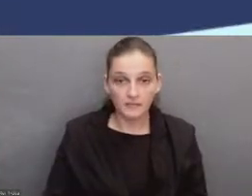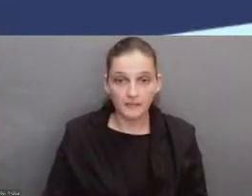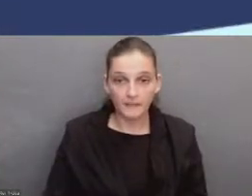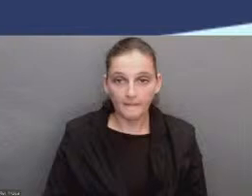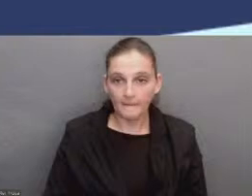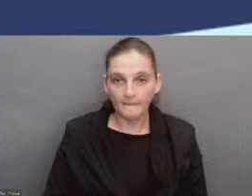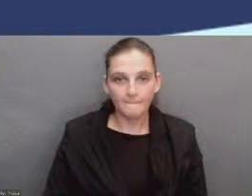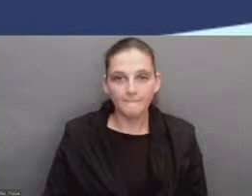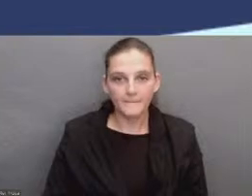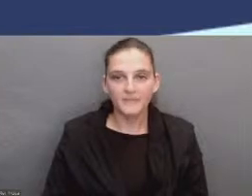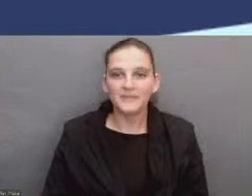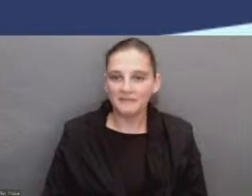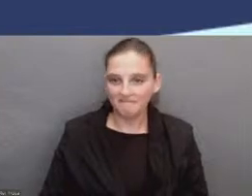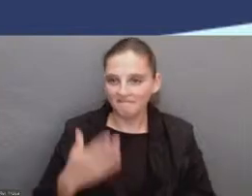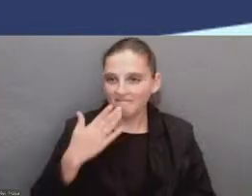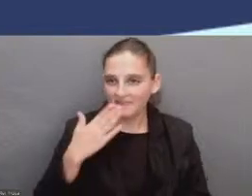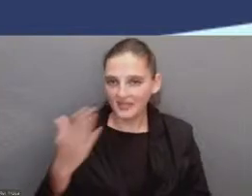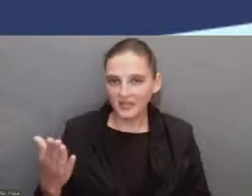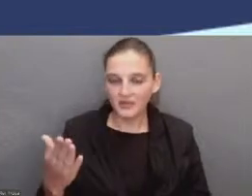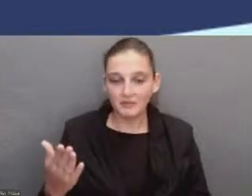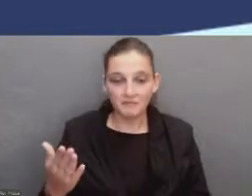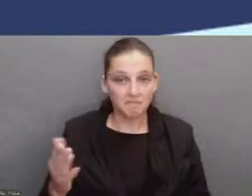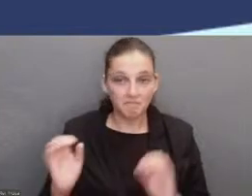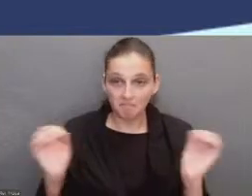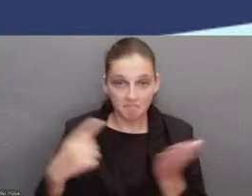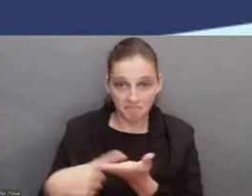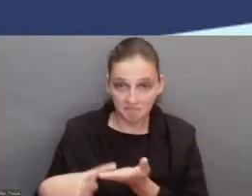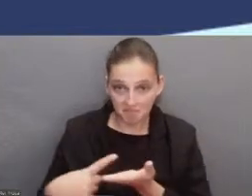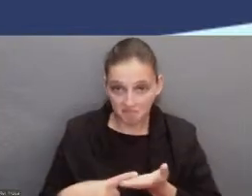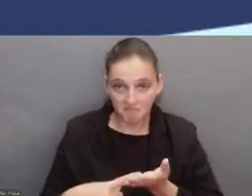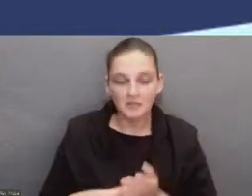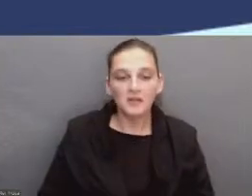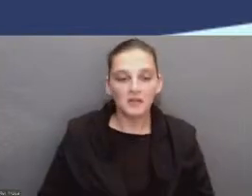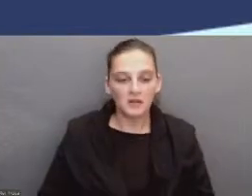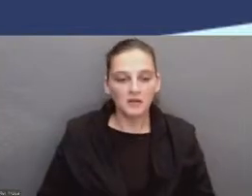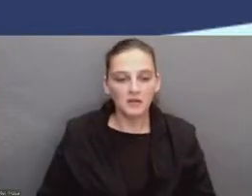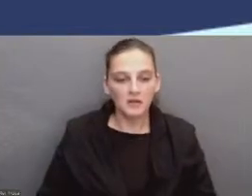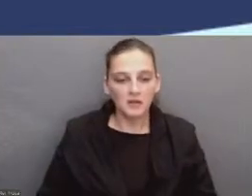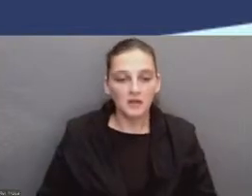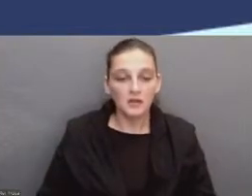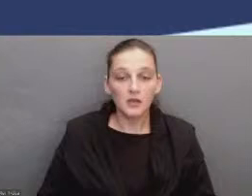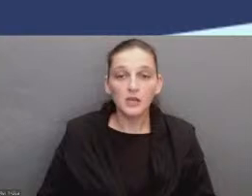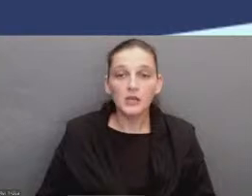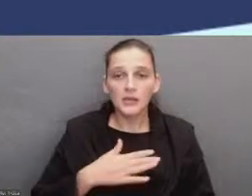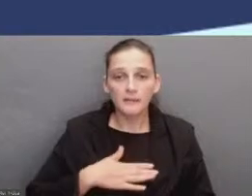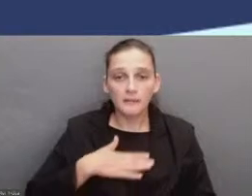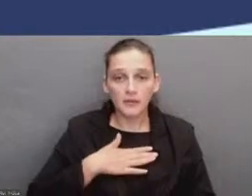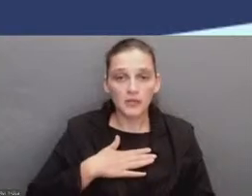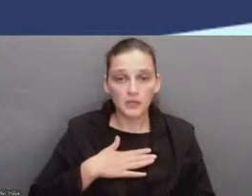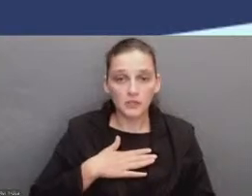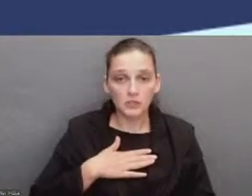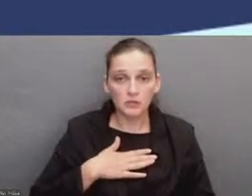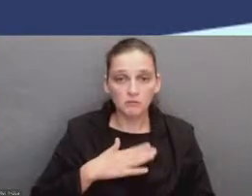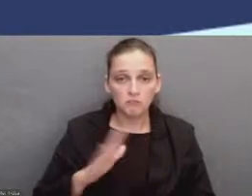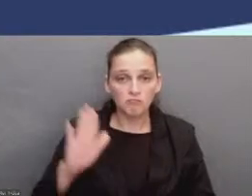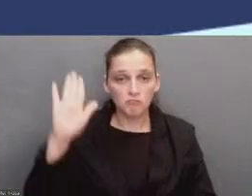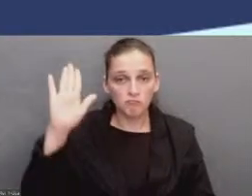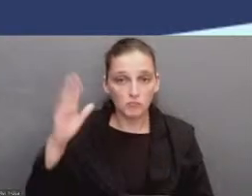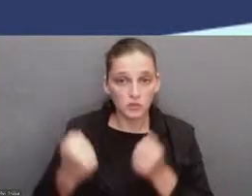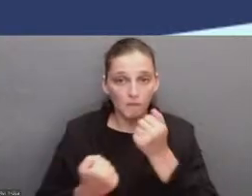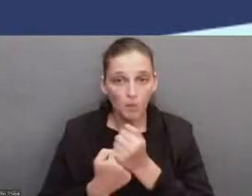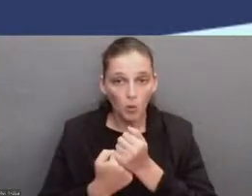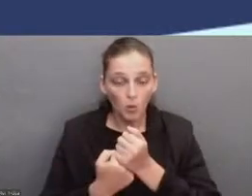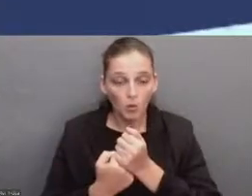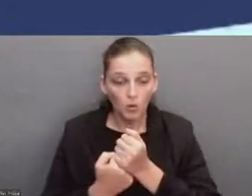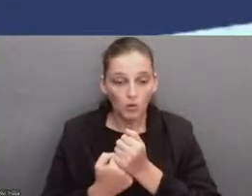Okay, thank you. Seeing none, please indicate your support of the slate by